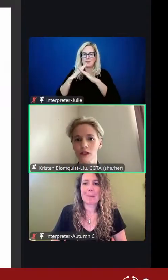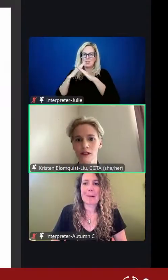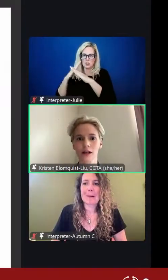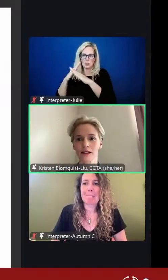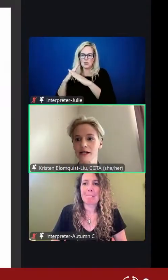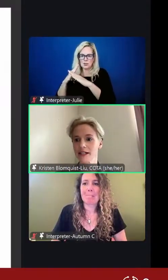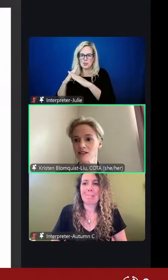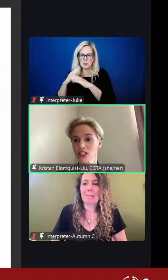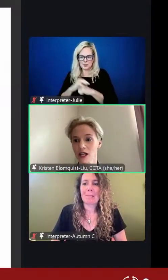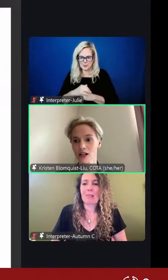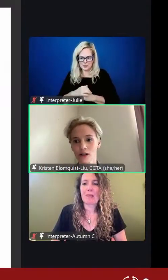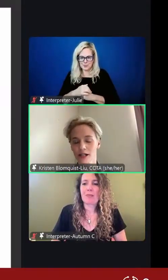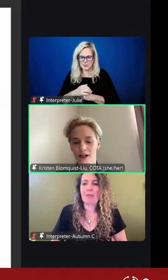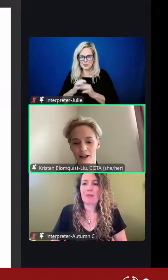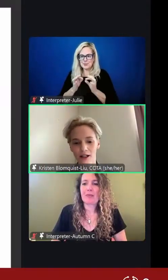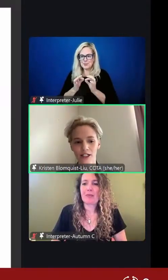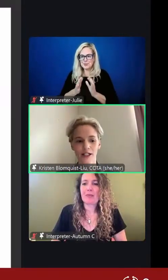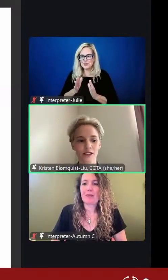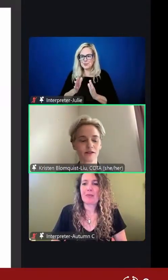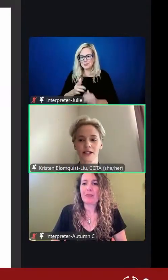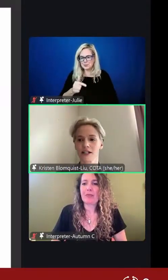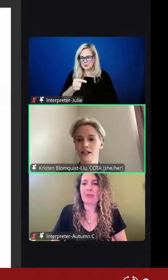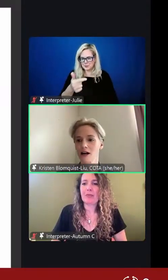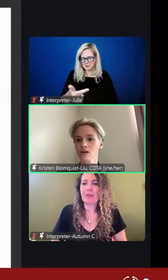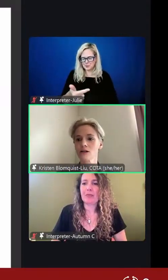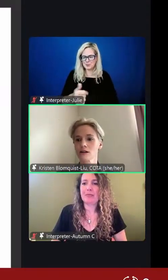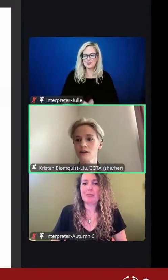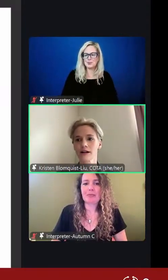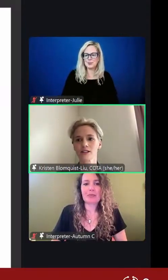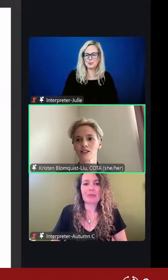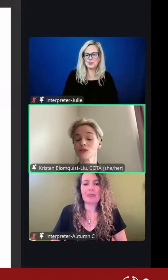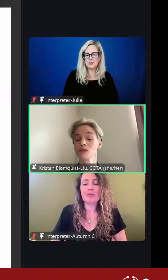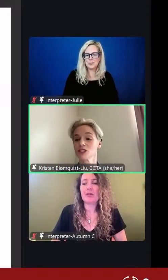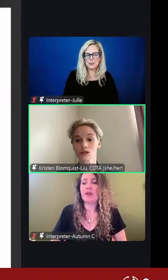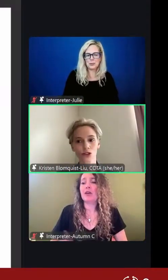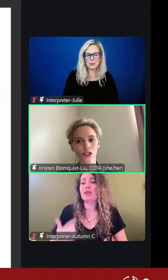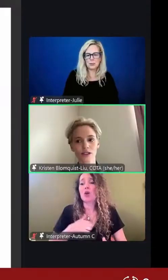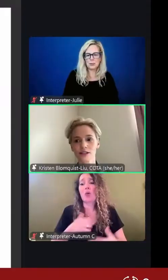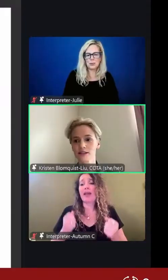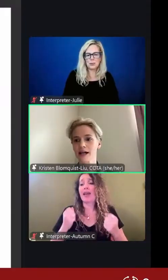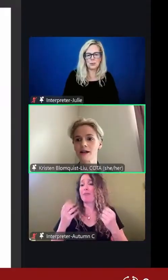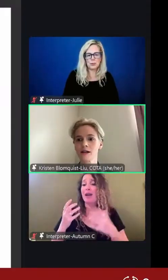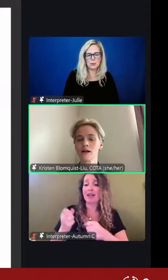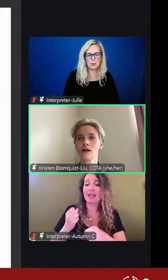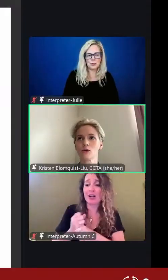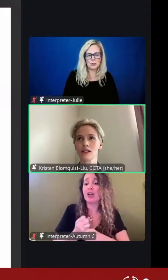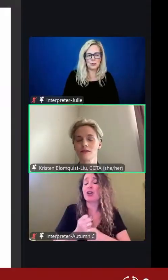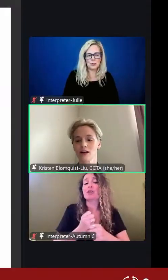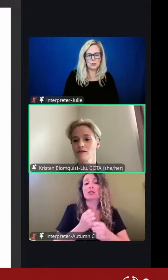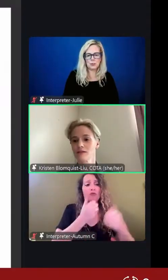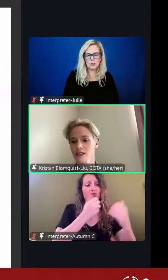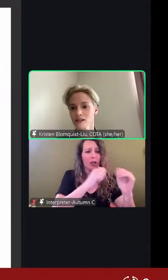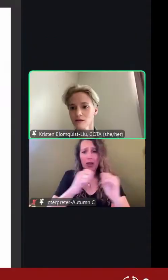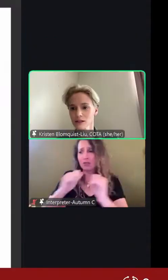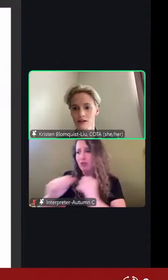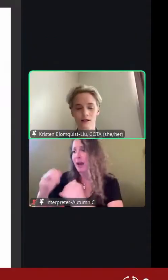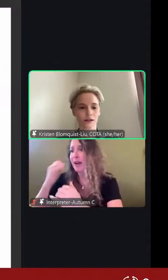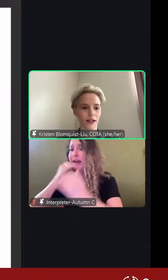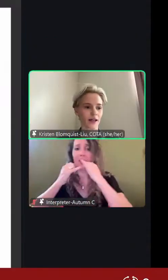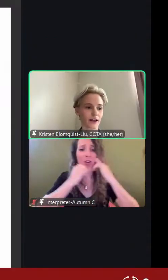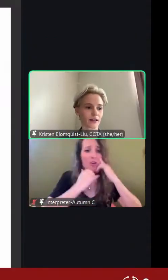a few years of trial and error trying to figure out just some solutions that we have found